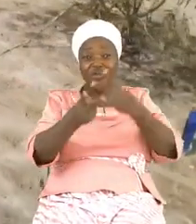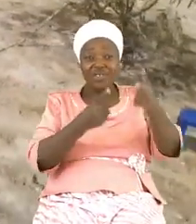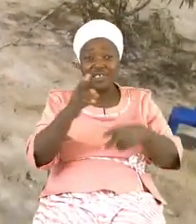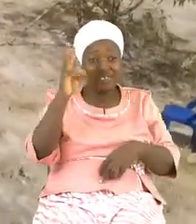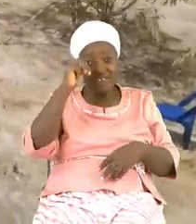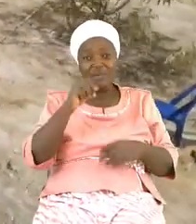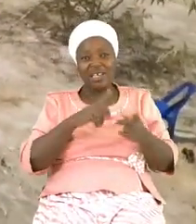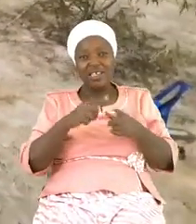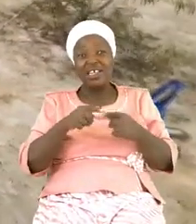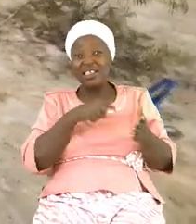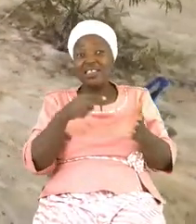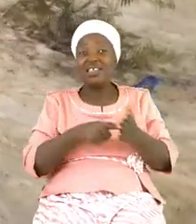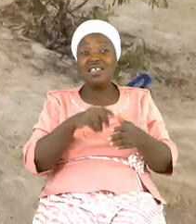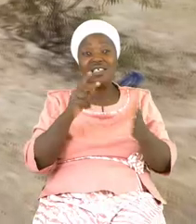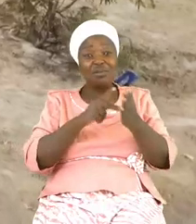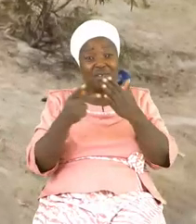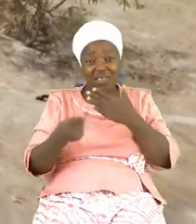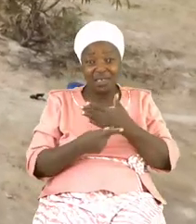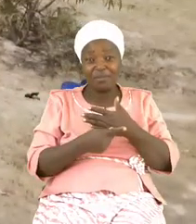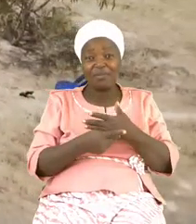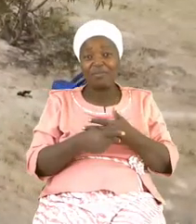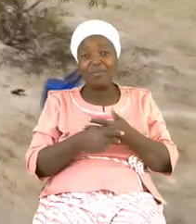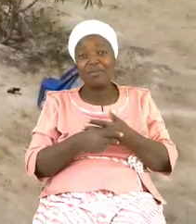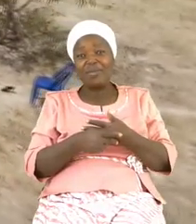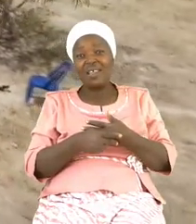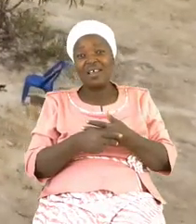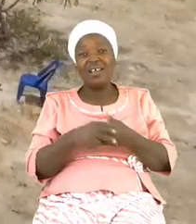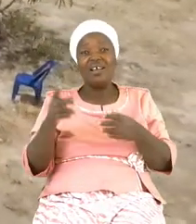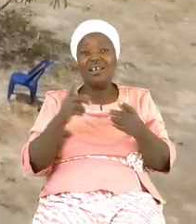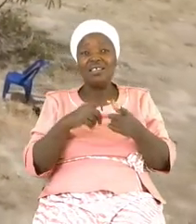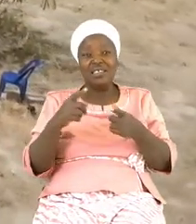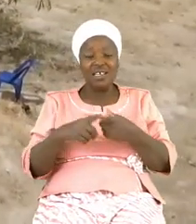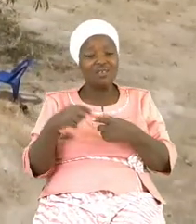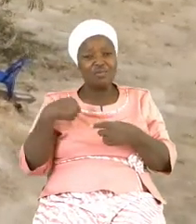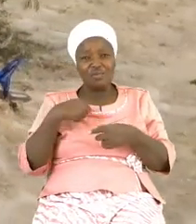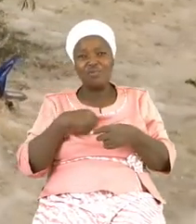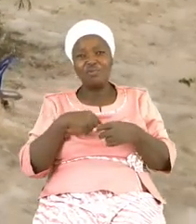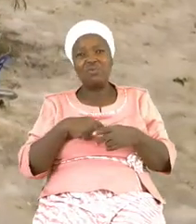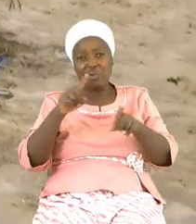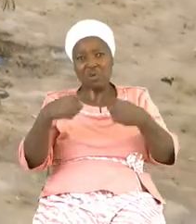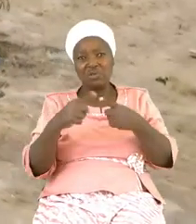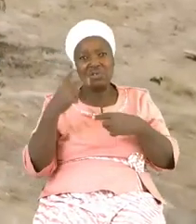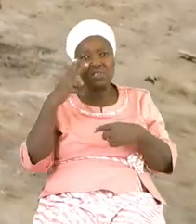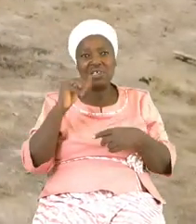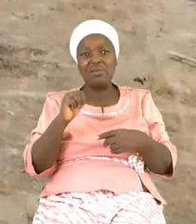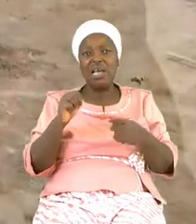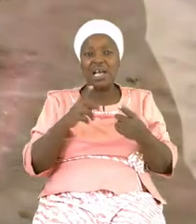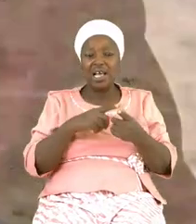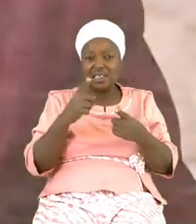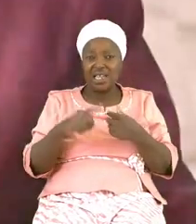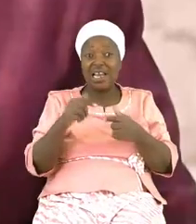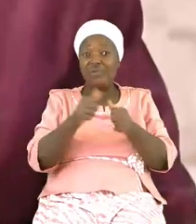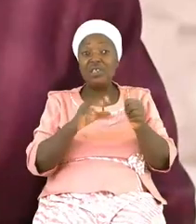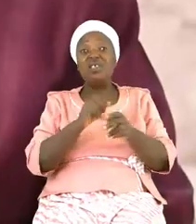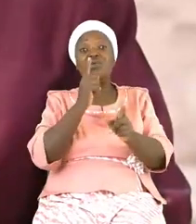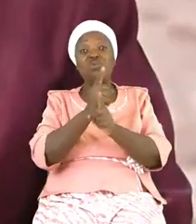Bielsa crusade, we are together with him in the program. He was there and everything is okay with him and